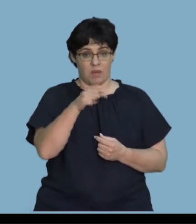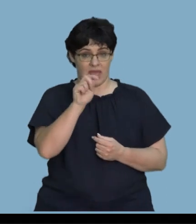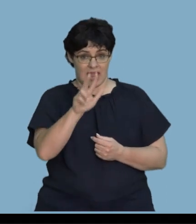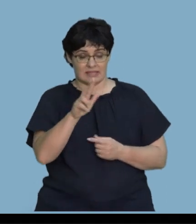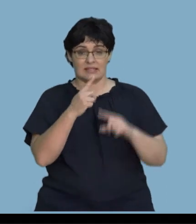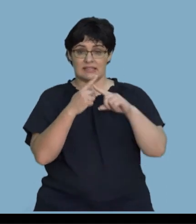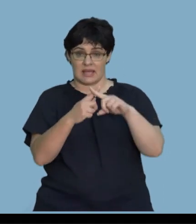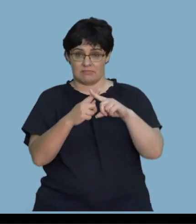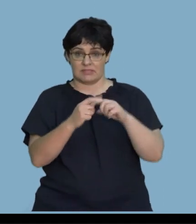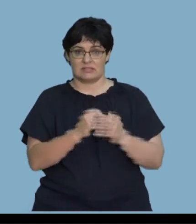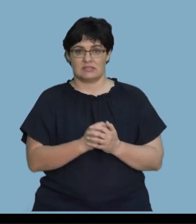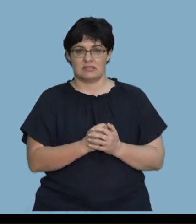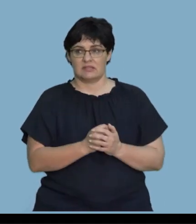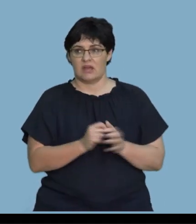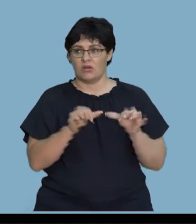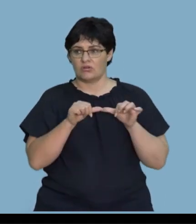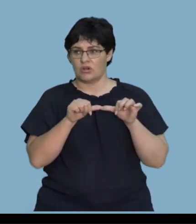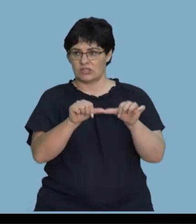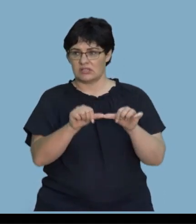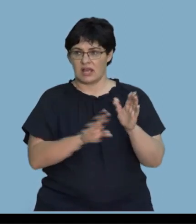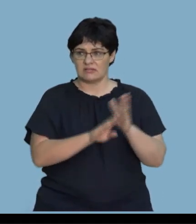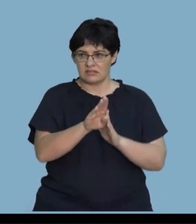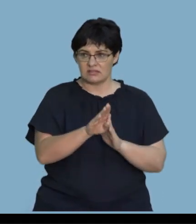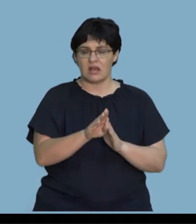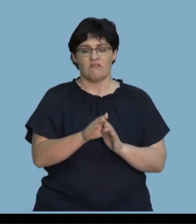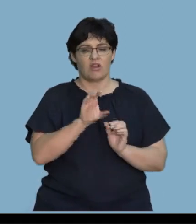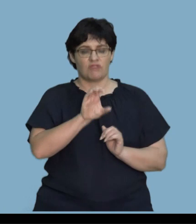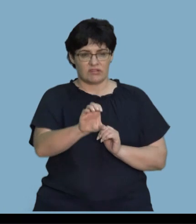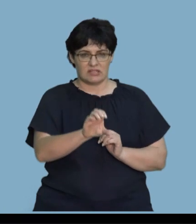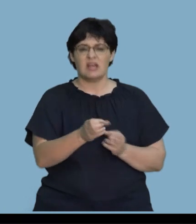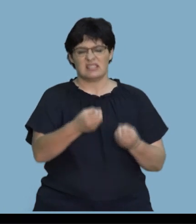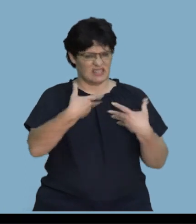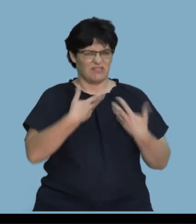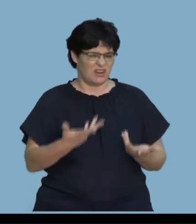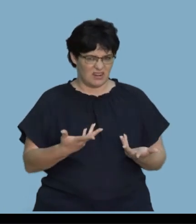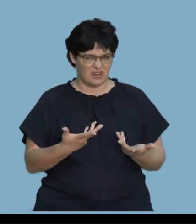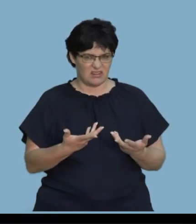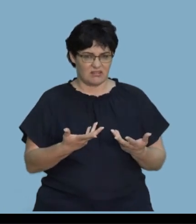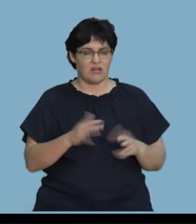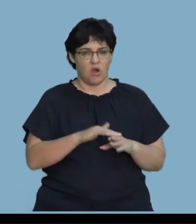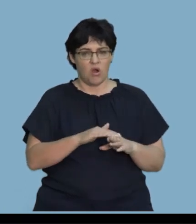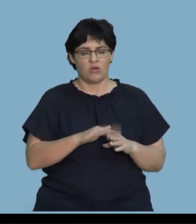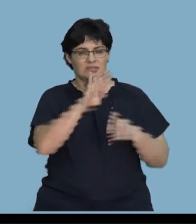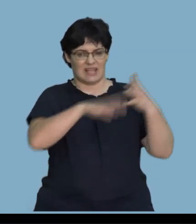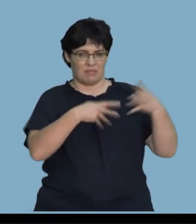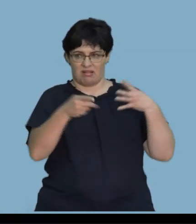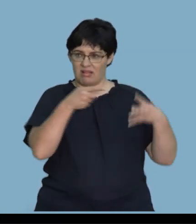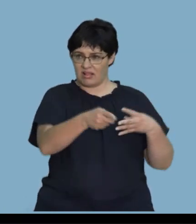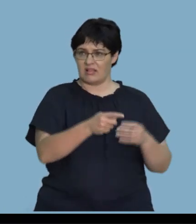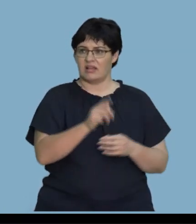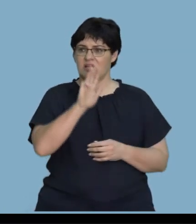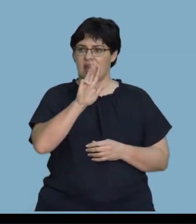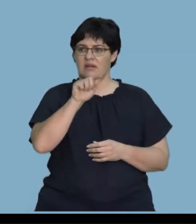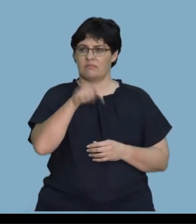1,8 multiplied by the constant acceleration due to gravity, which is given again on the table of physical